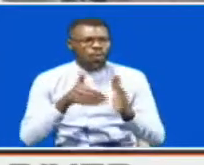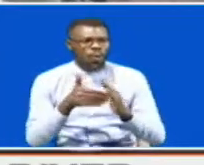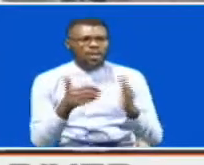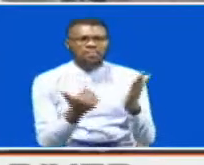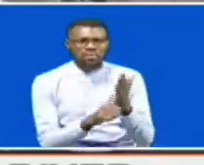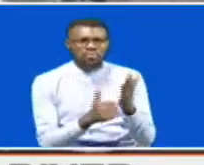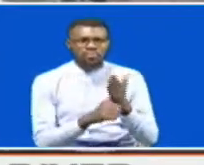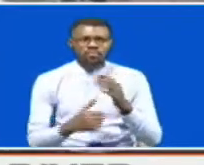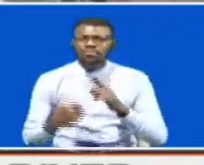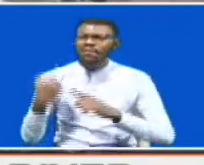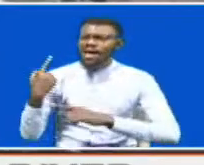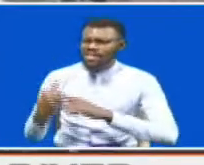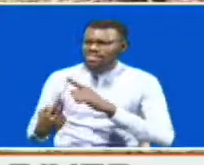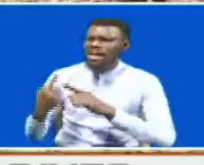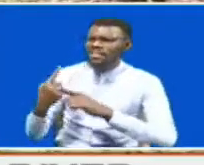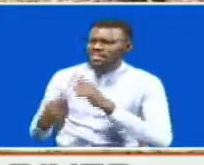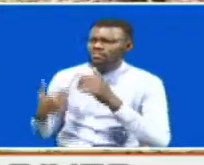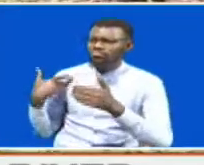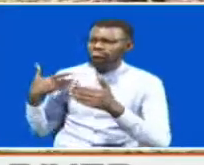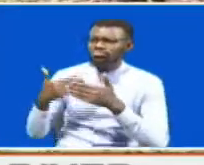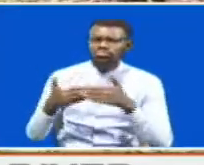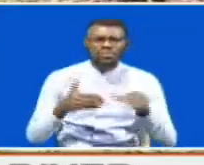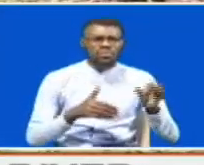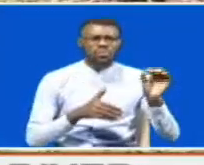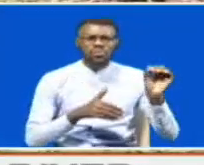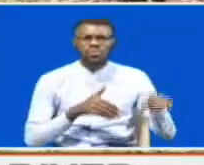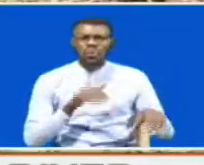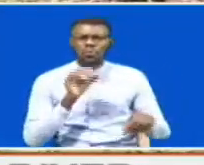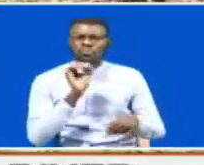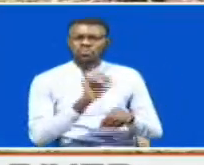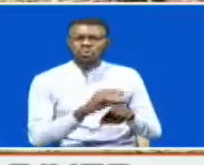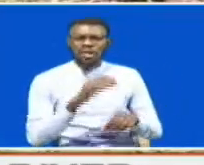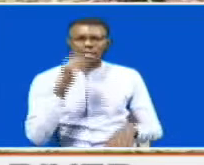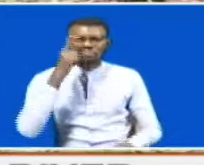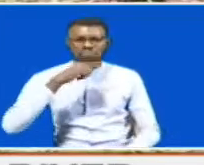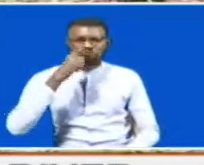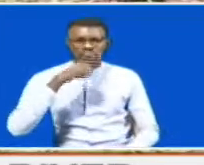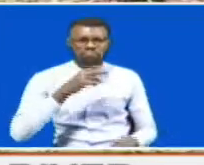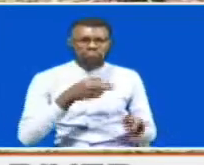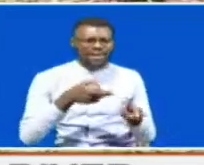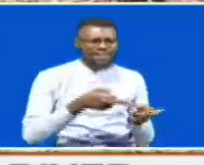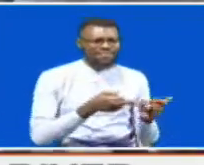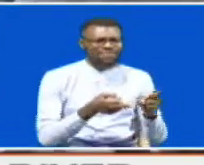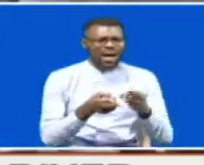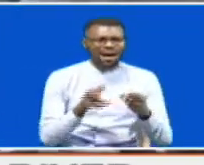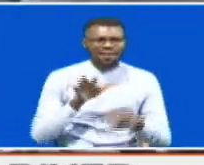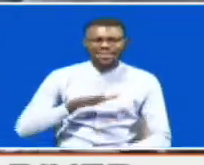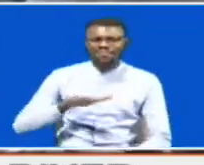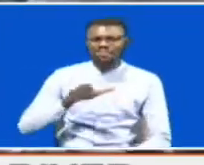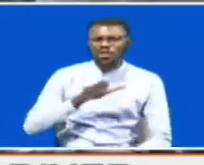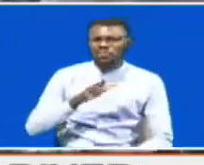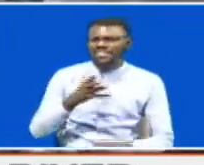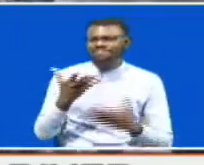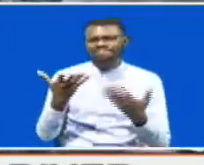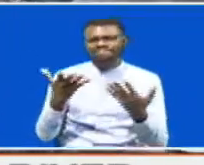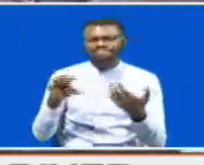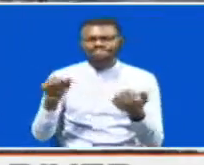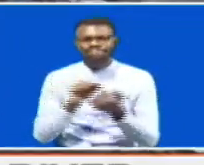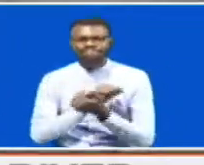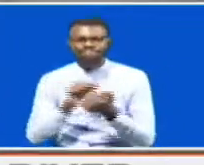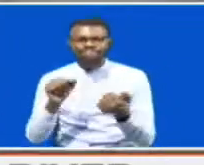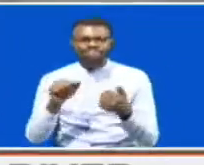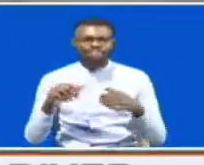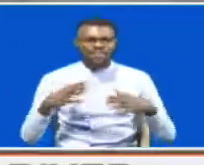2023. Years of pollution have made the river a display of open disregard for the environment as individuals and